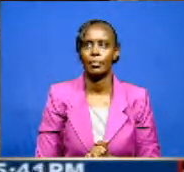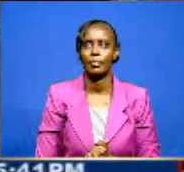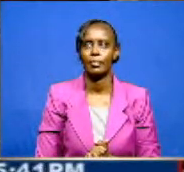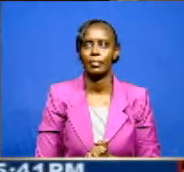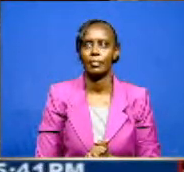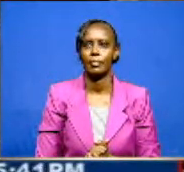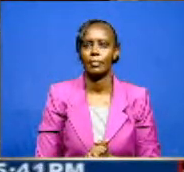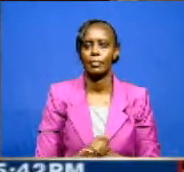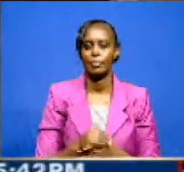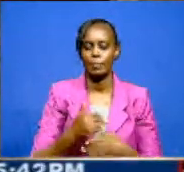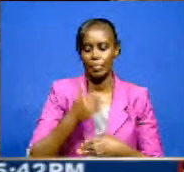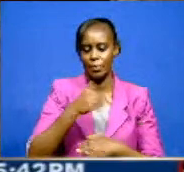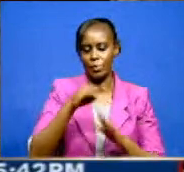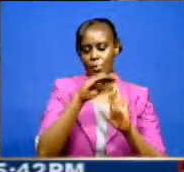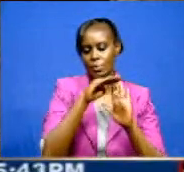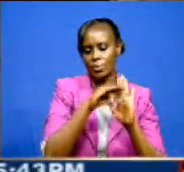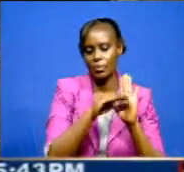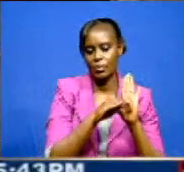Next order.